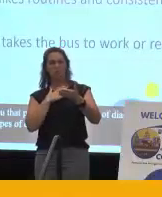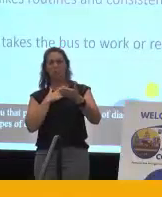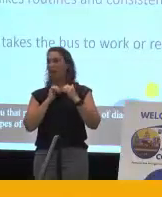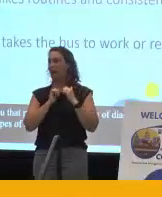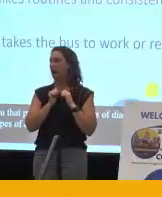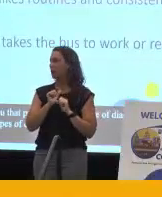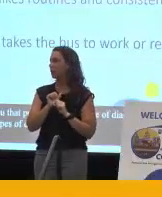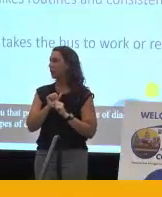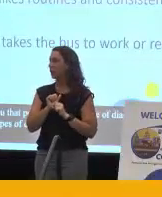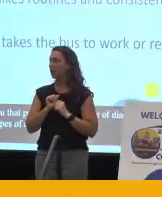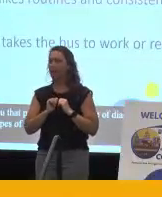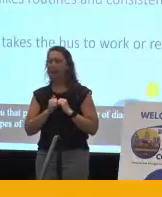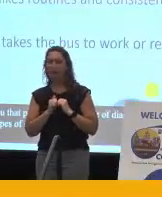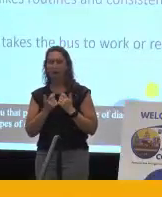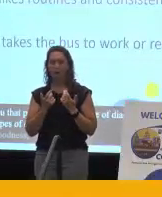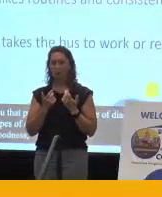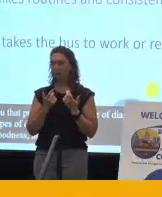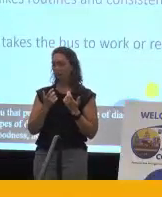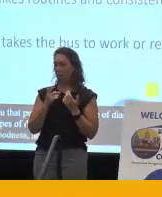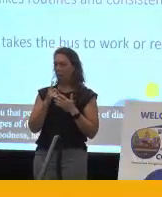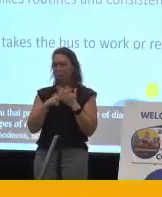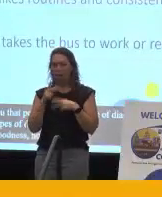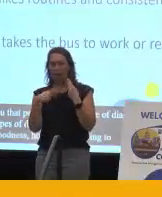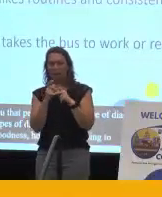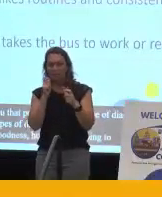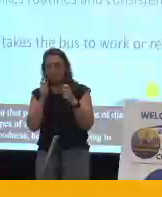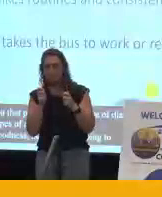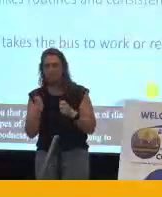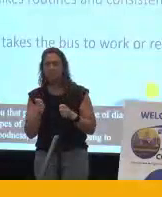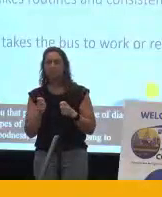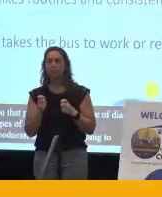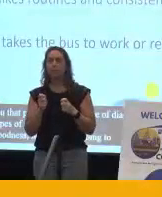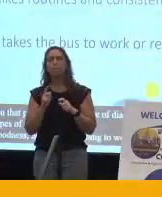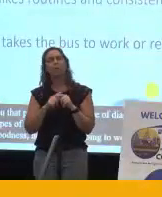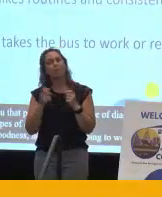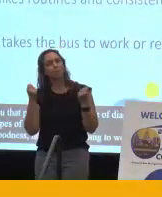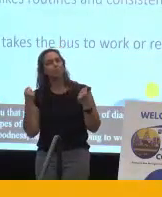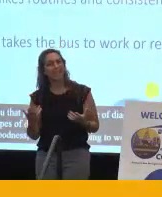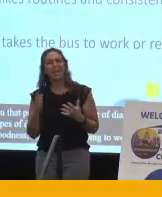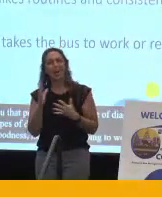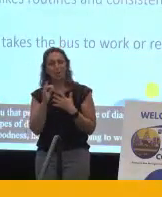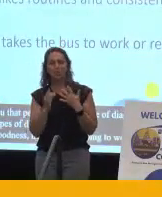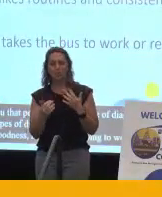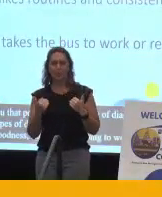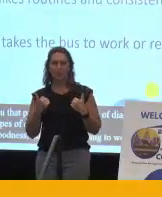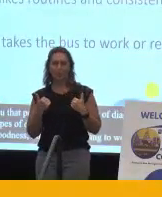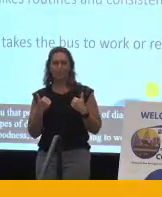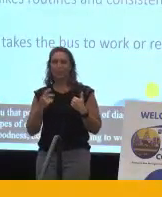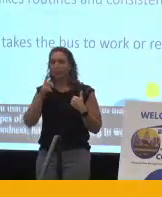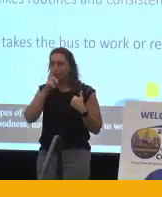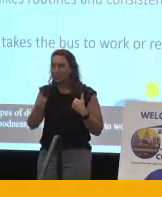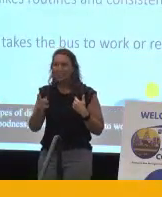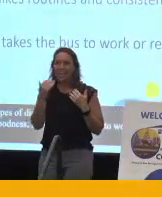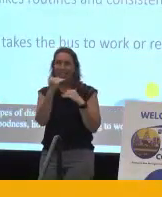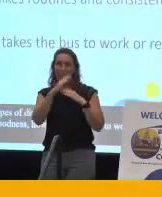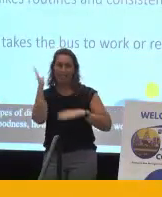employ them? What types of adaptations or modifications exist? There's a lot of adaptations and modifications that exist. It's really